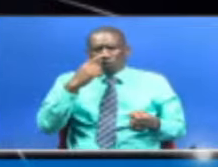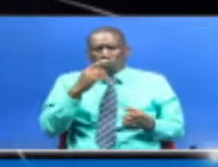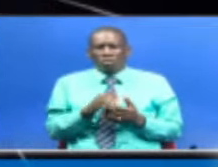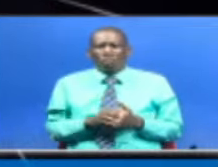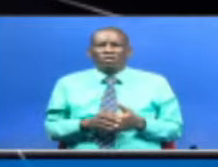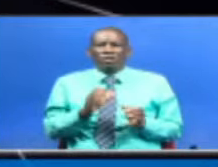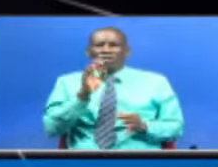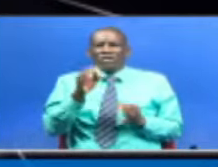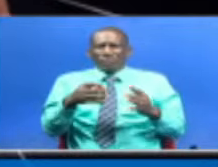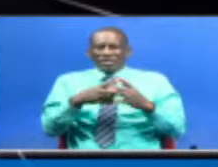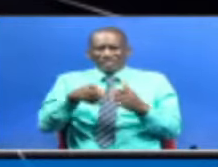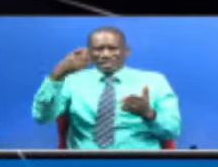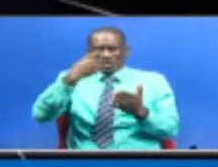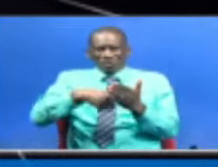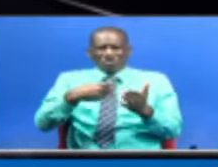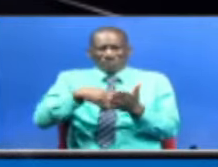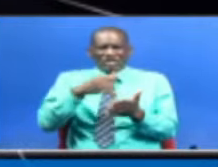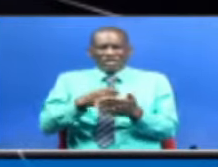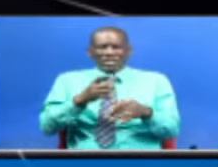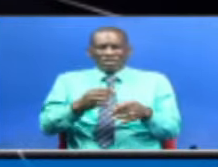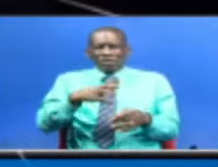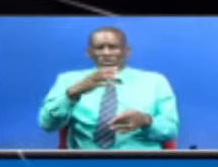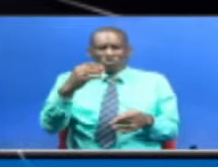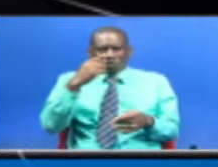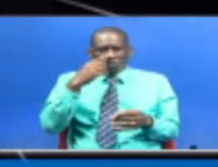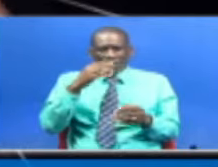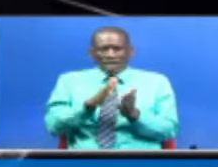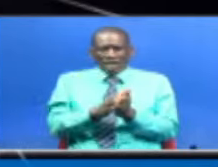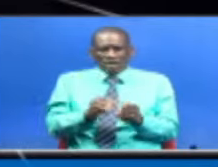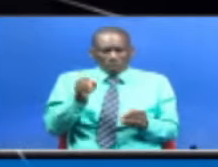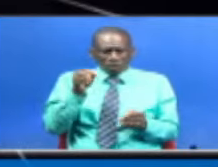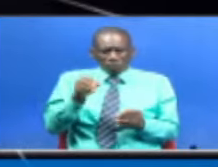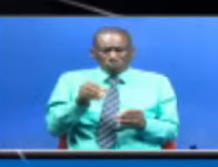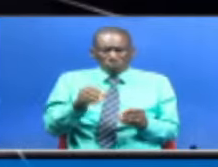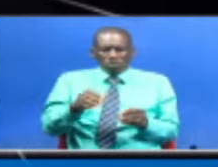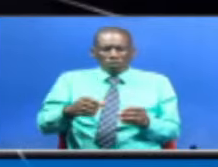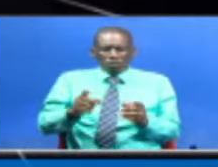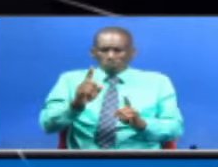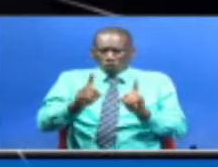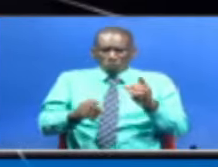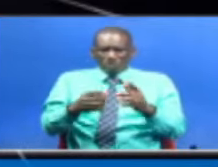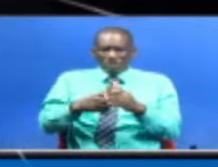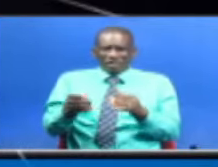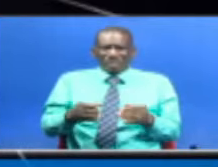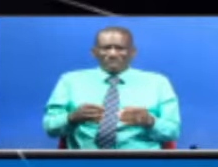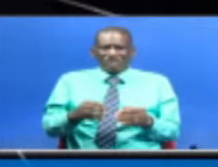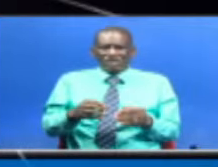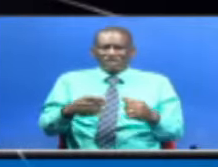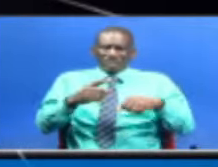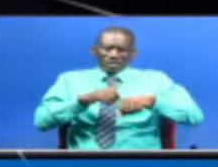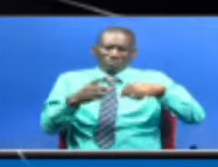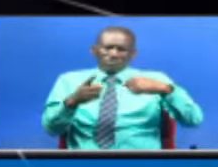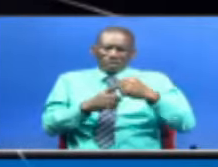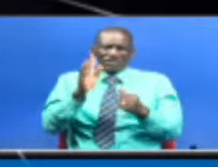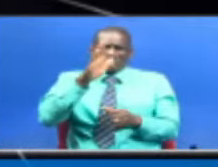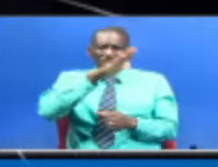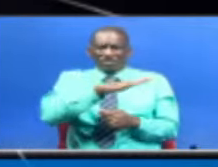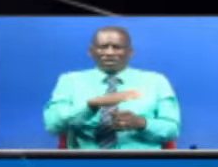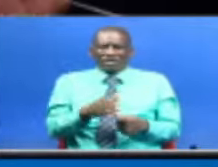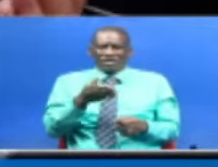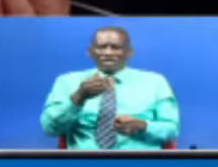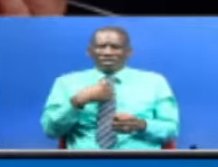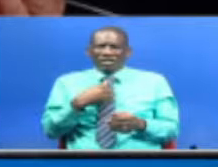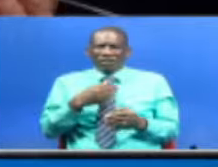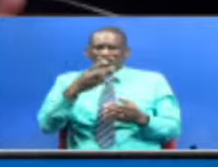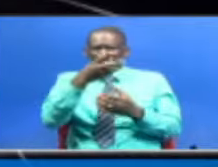they start charging it when they come home and they put on their tea kettle and start cooking at 5 o'clock or 6 o'clock in the evening, they would have to